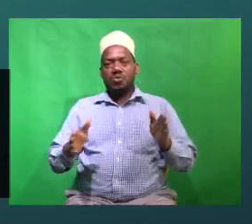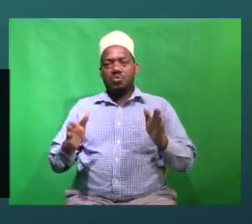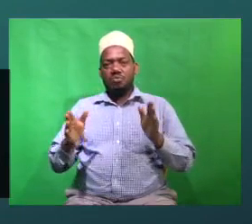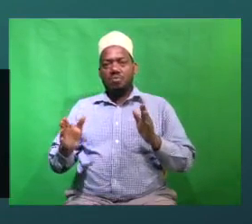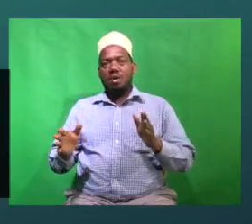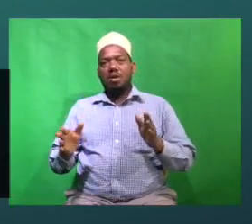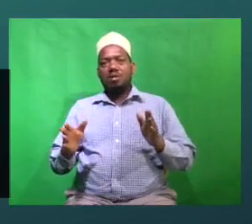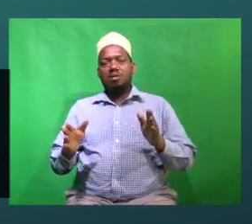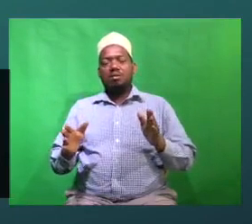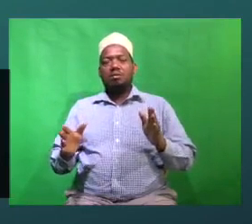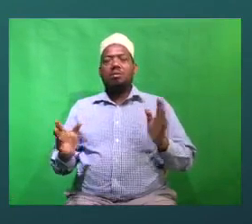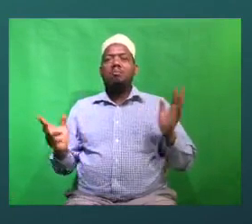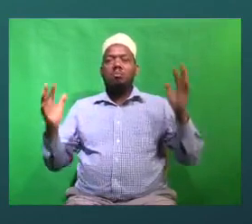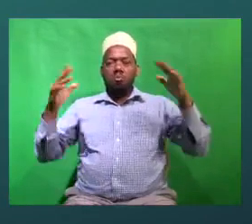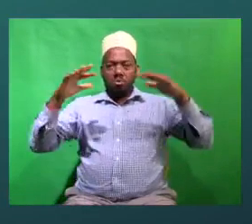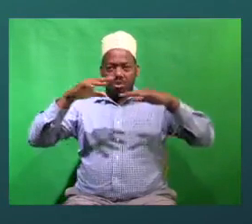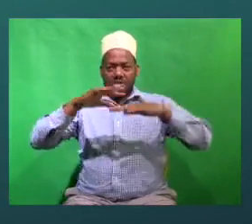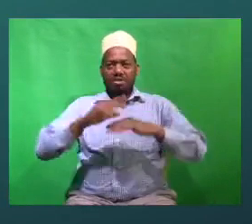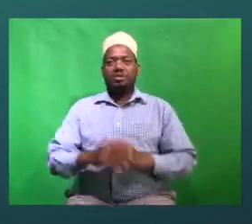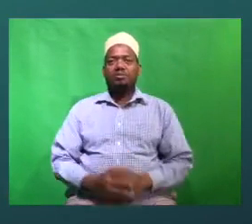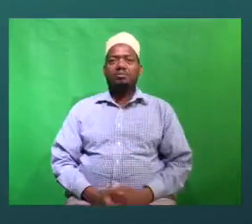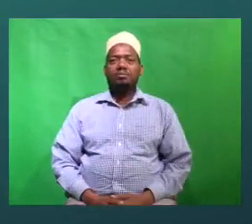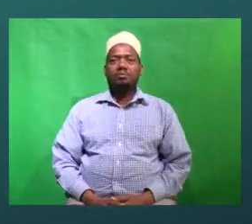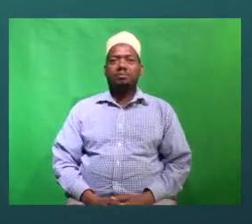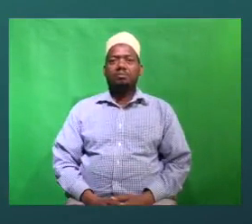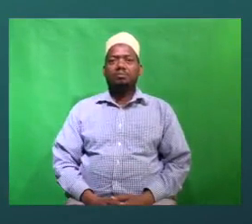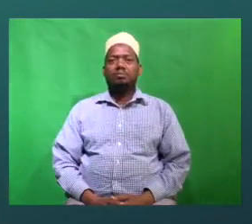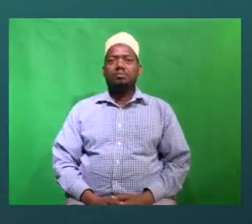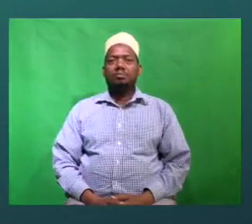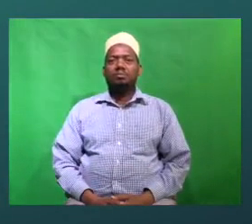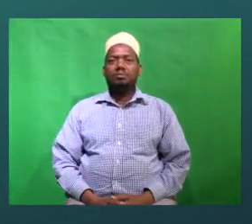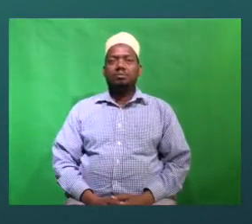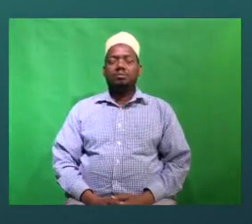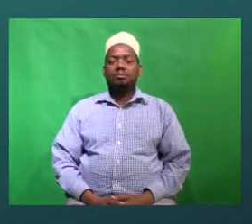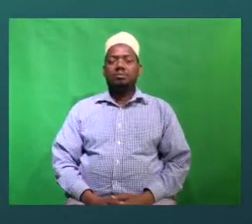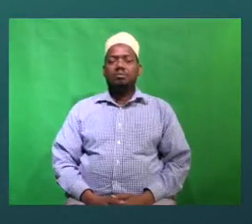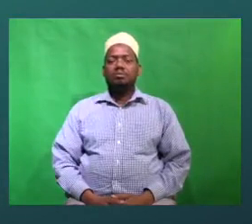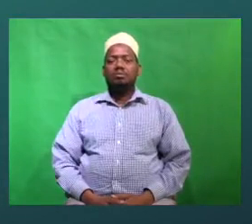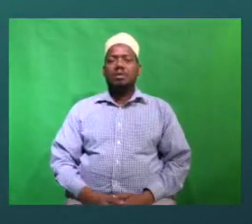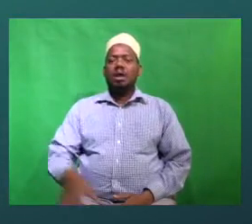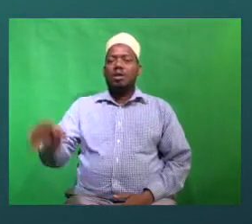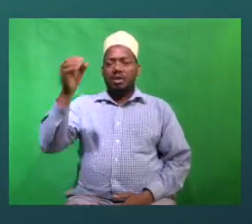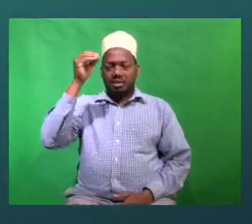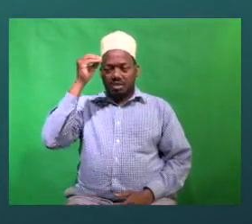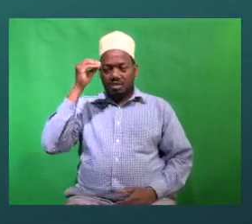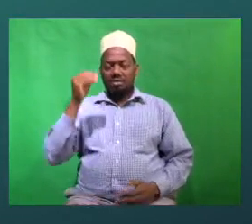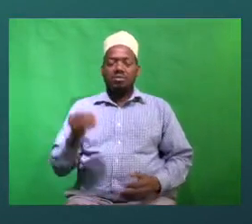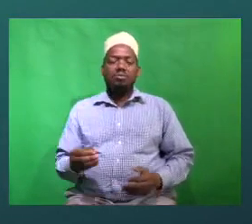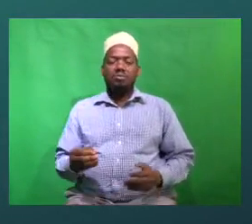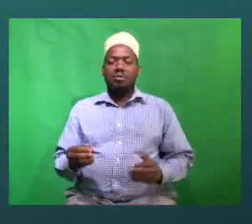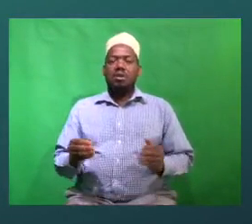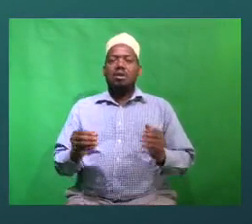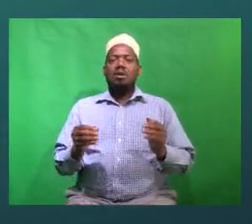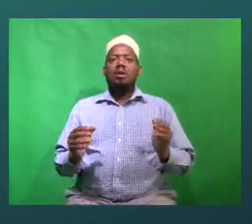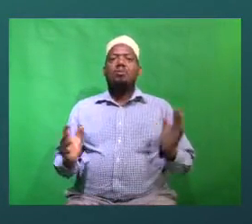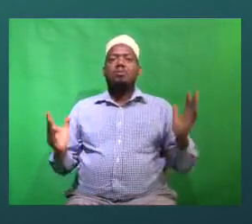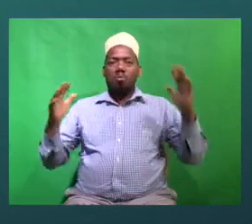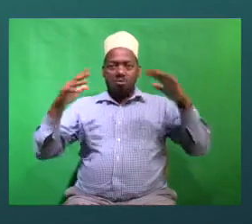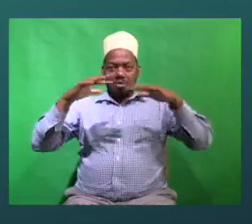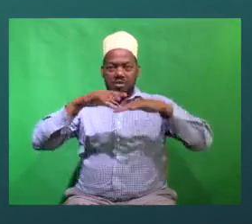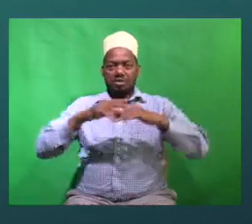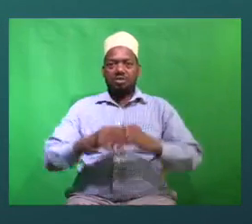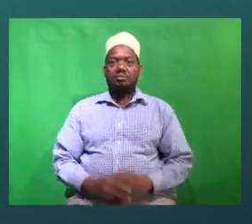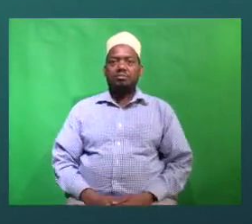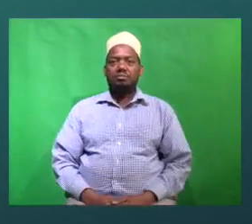population. As we study, our lesson now today is human population. So what is the importance to study